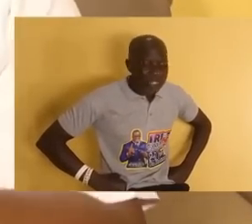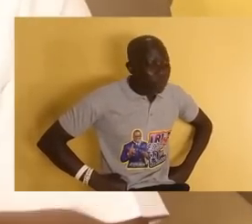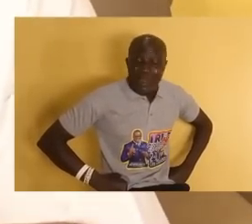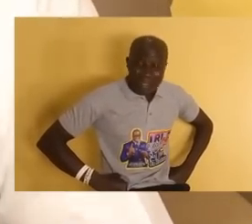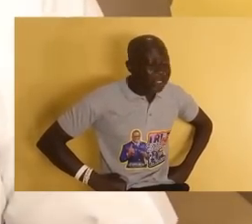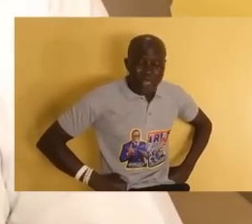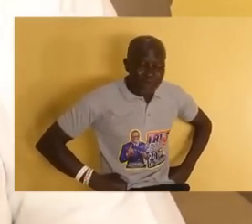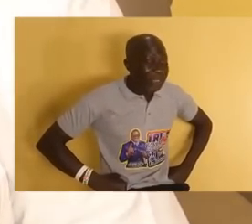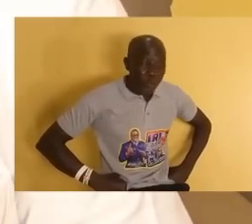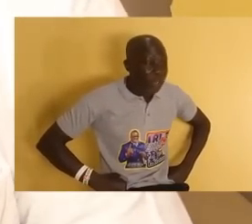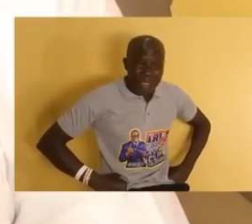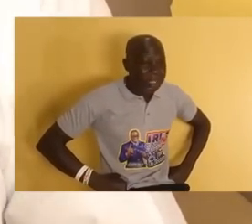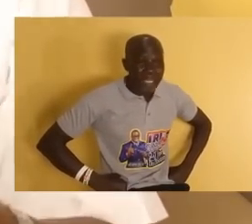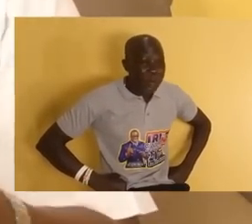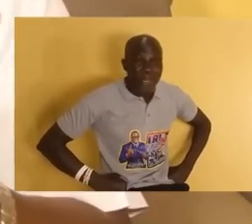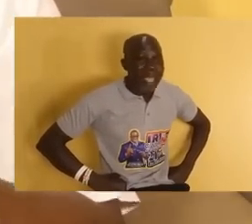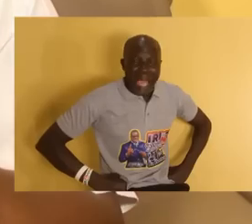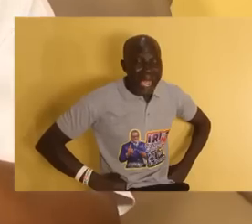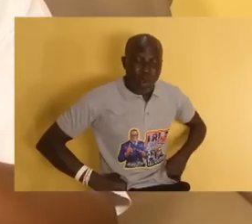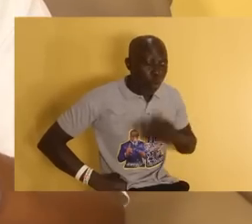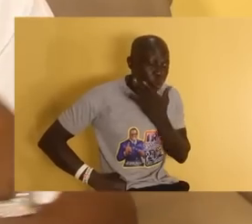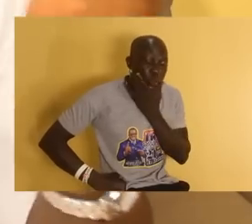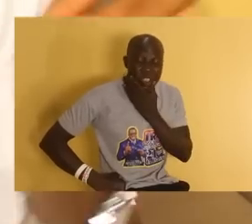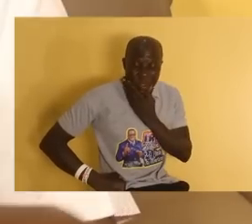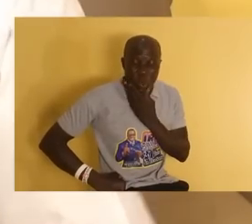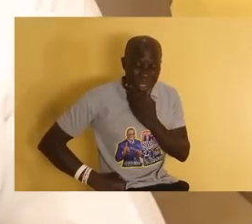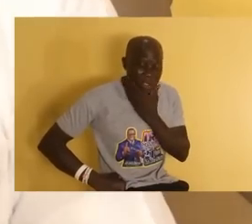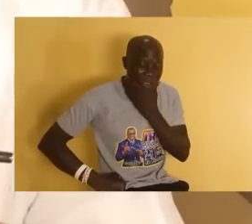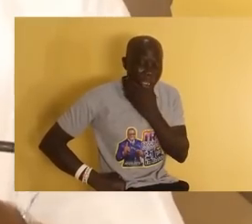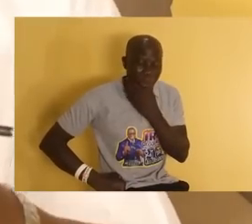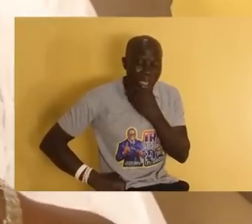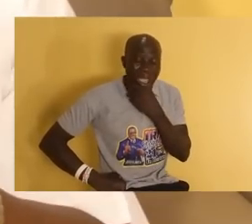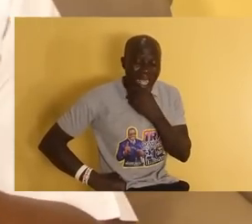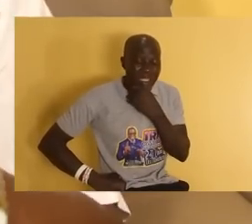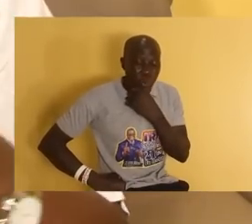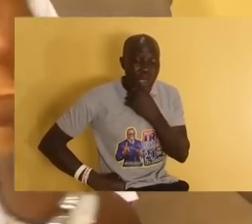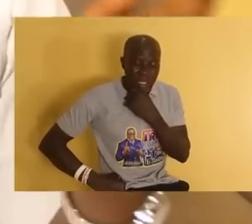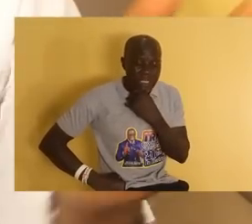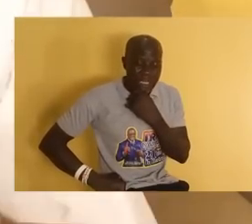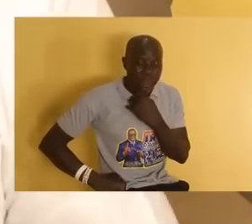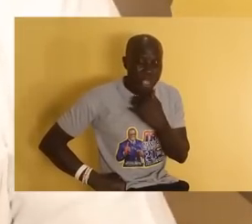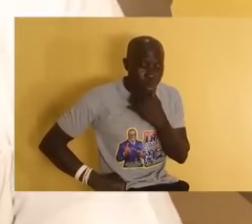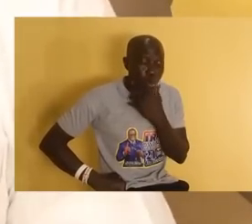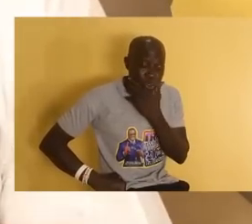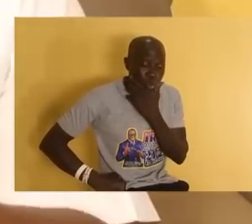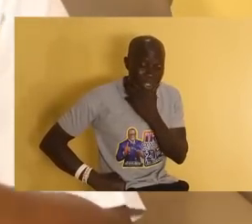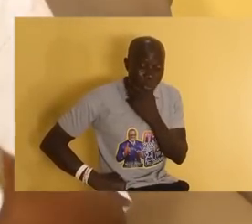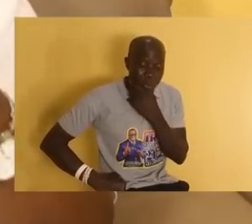I'm not going to be able to do it. I'm